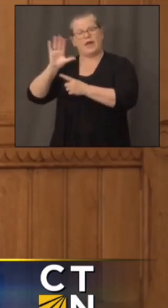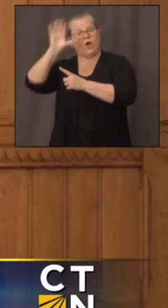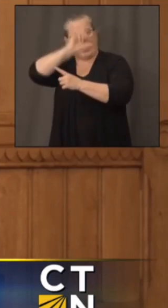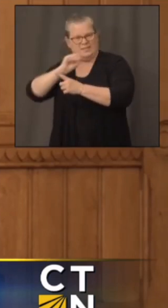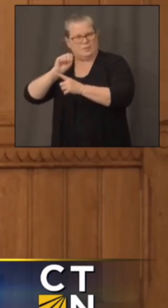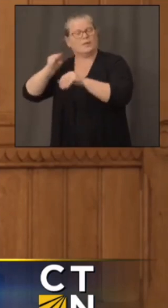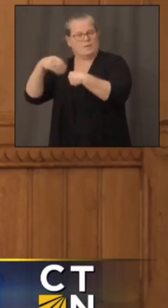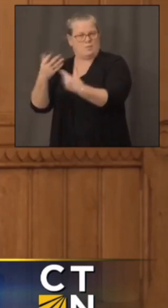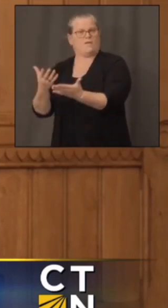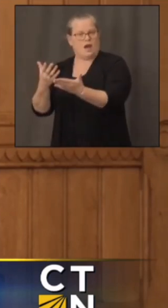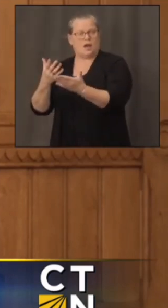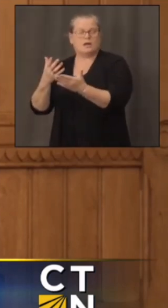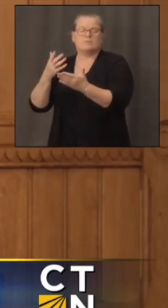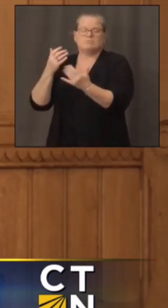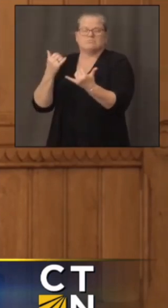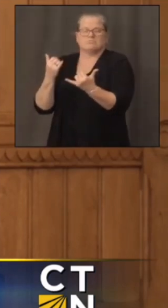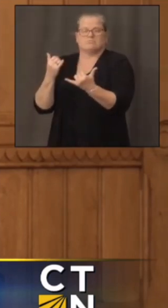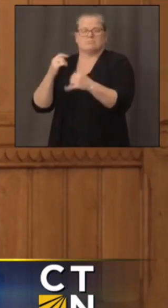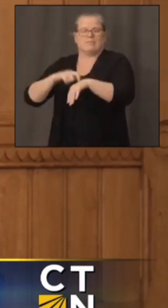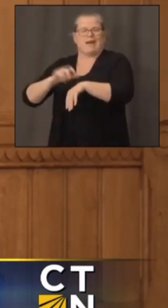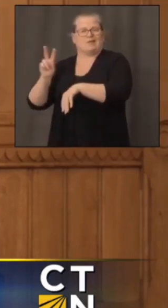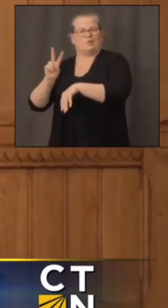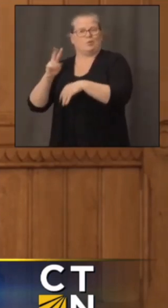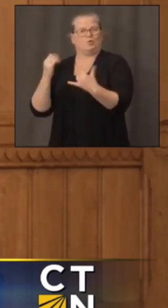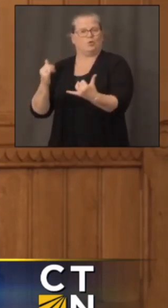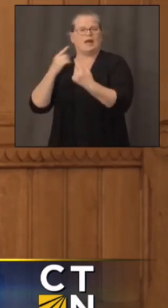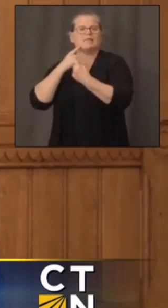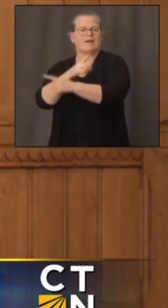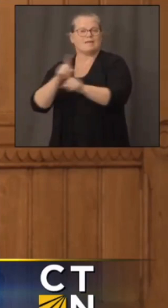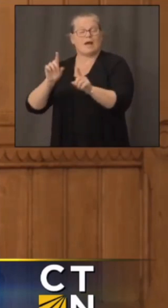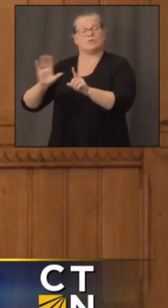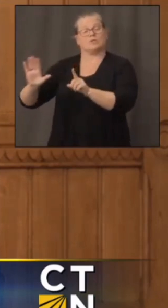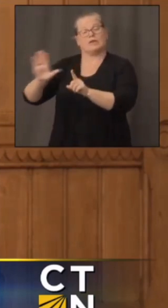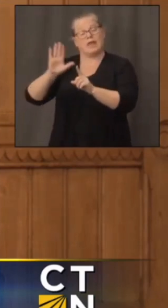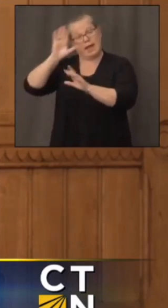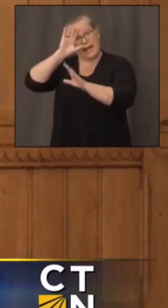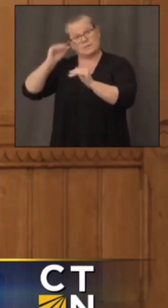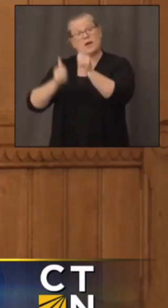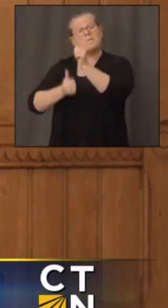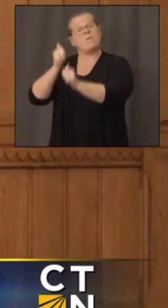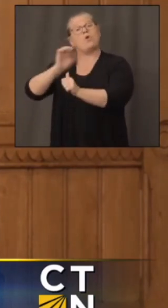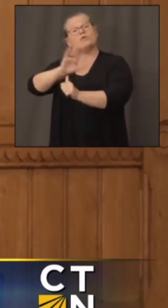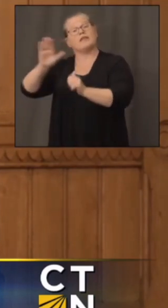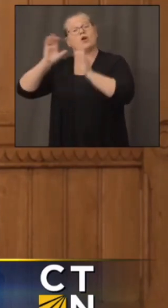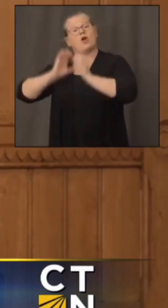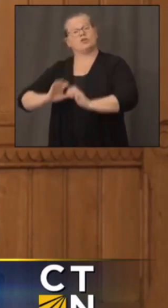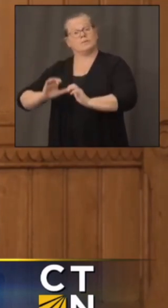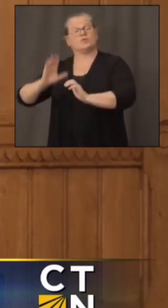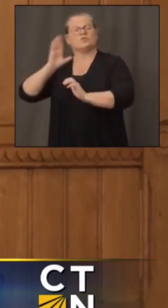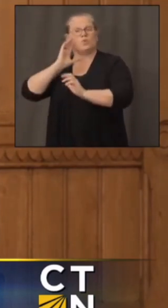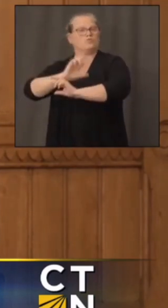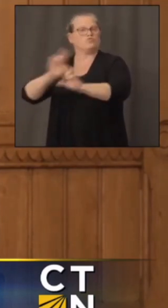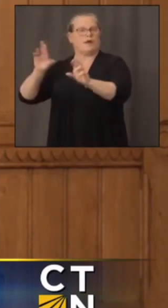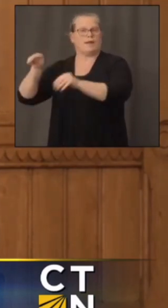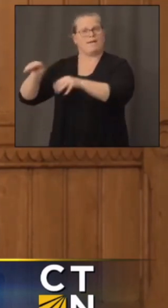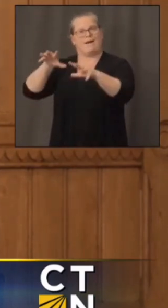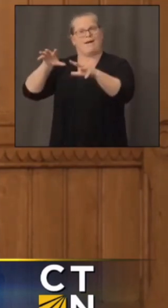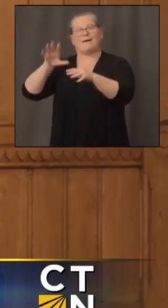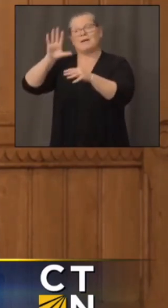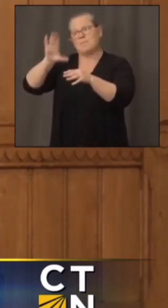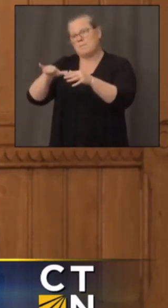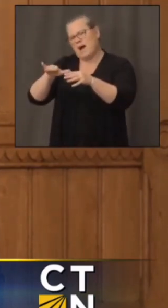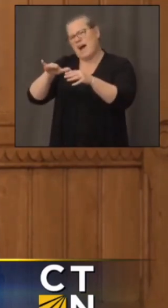clarifying that they announced at 2 o'clock today that they expect to have the majority of their customers restored by the end of